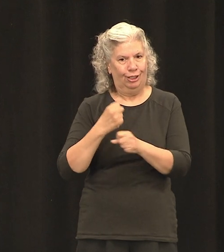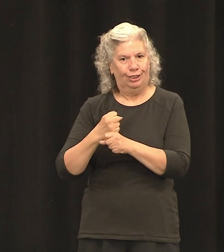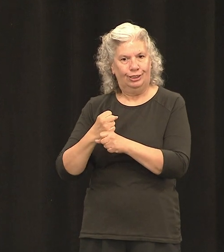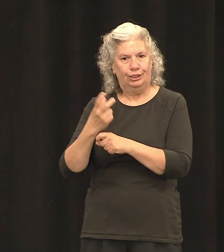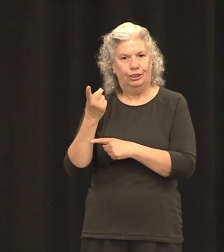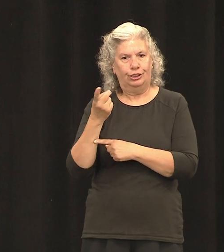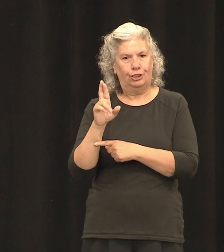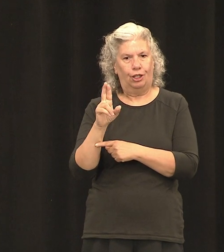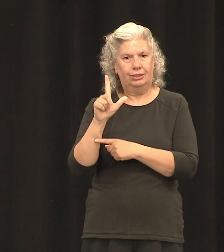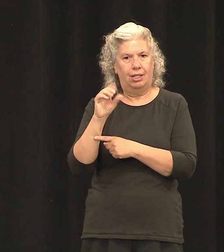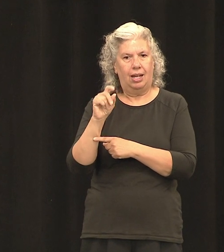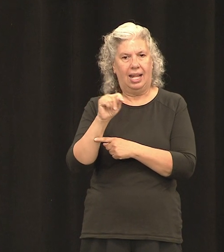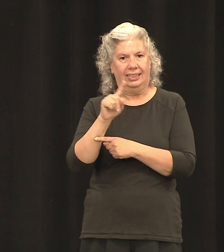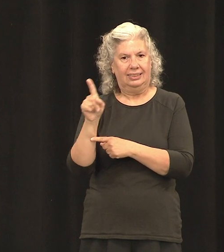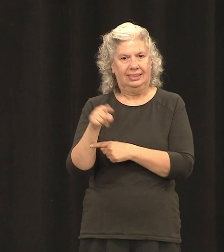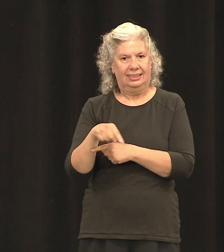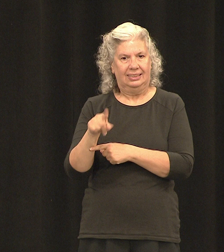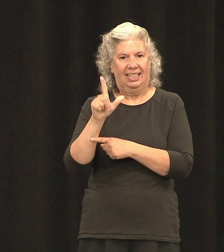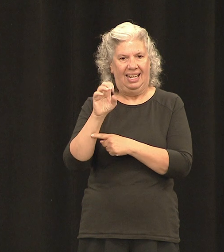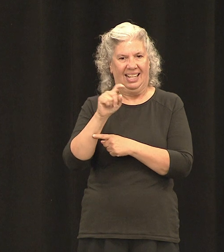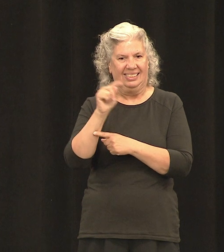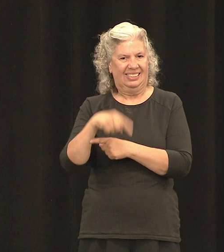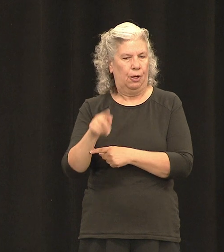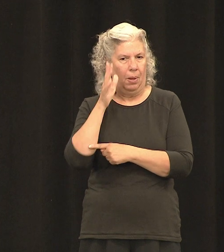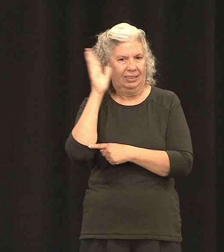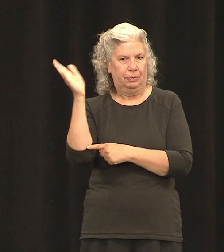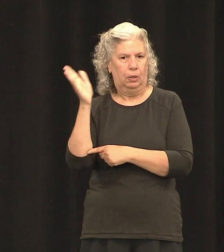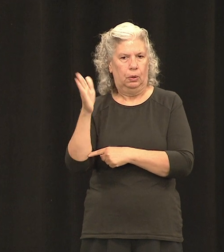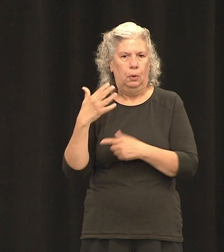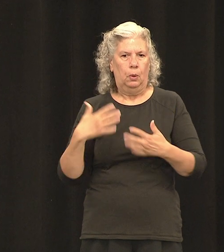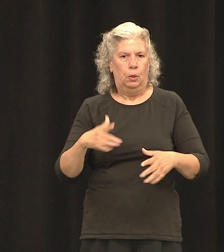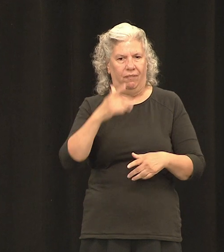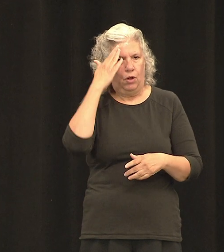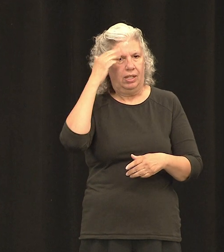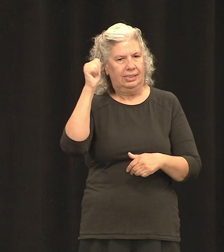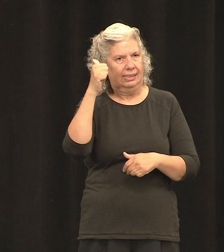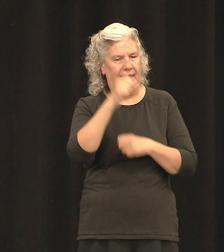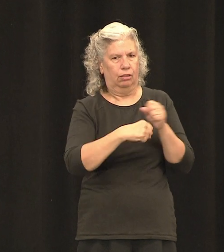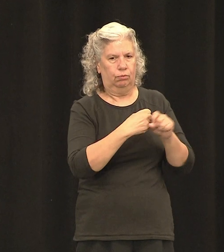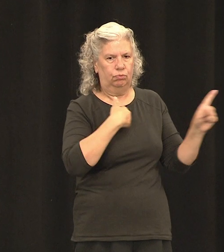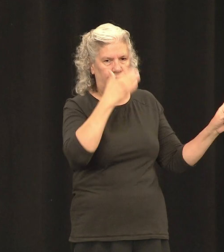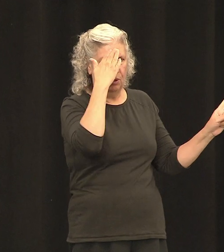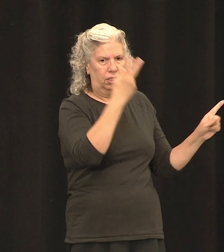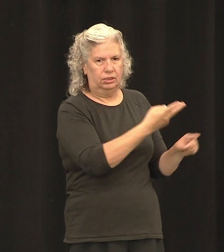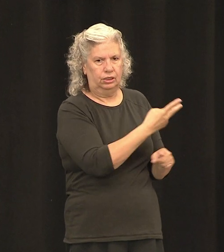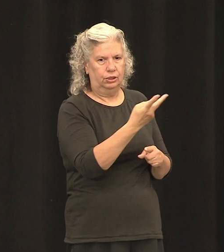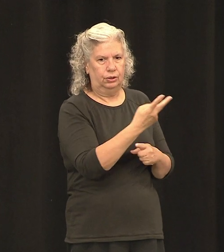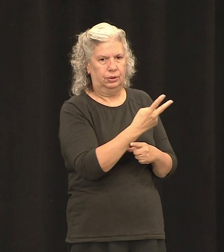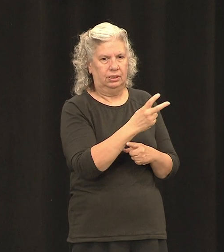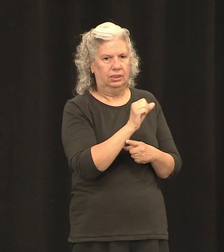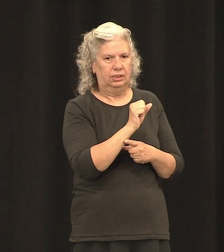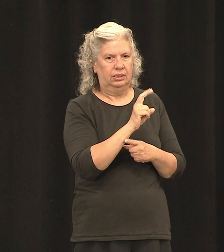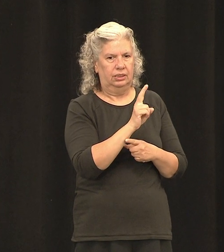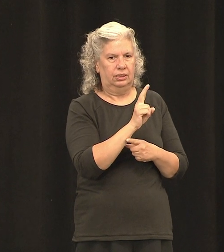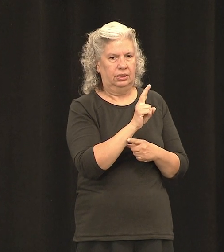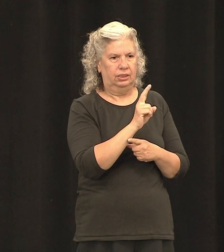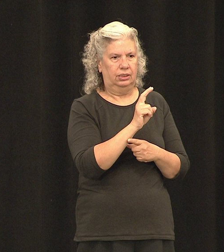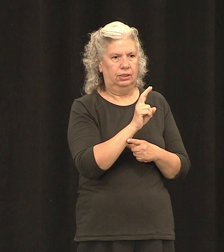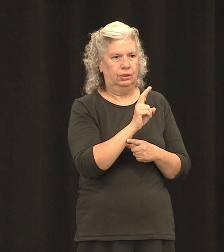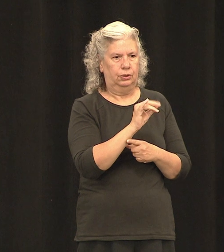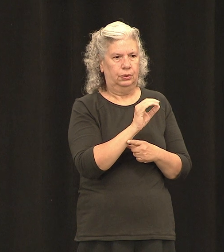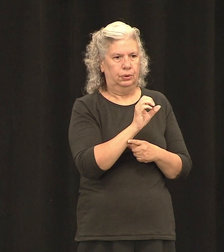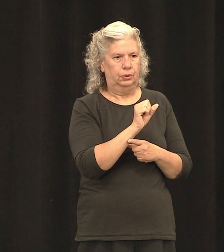Susie Trotochaud are a force to be reckoned with. They are two of the most dedicated people I know working towards a cure for Usher syndrome.